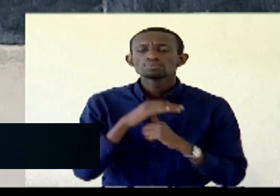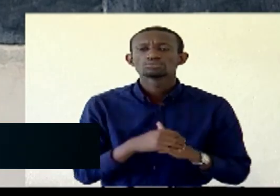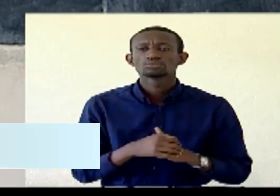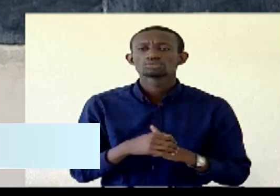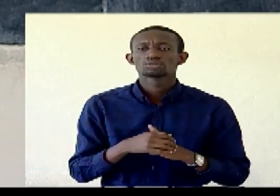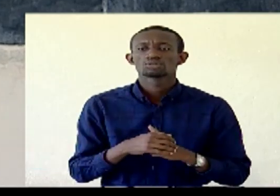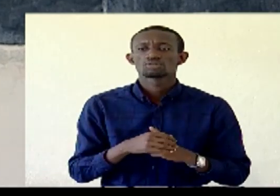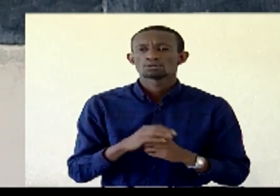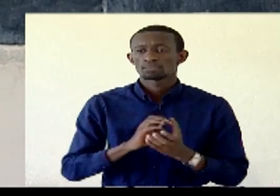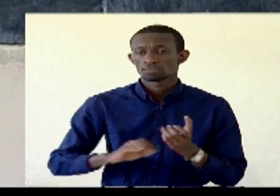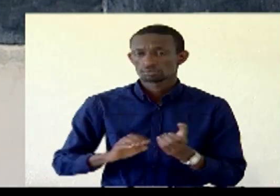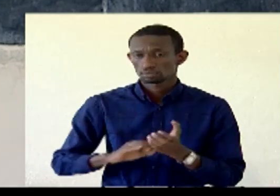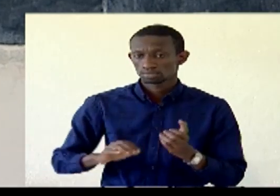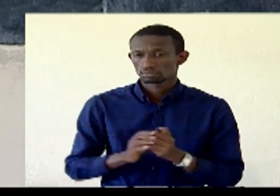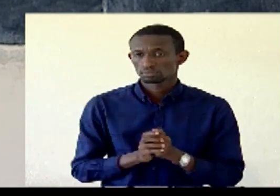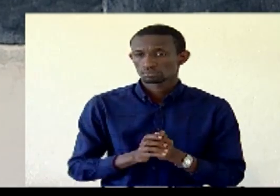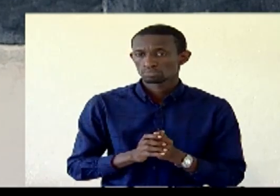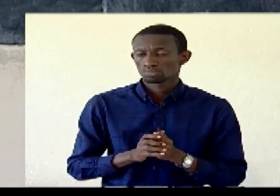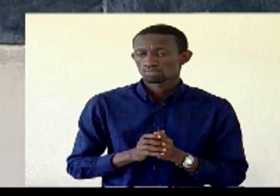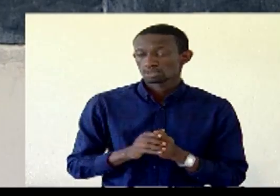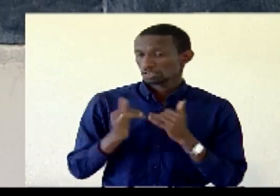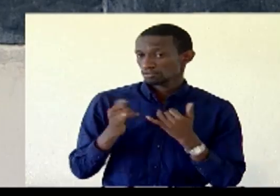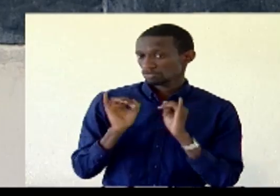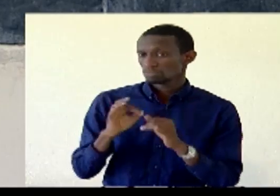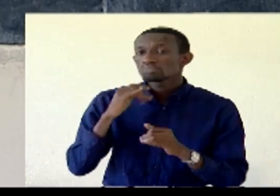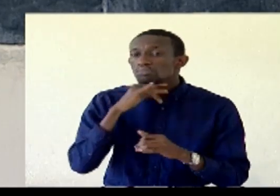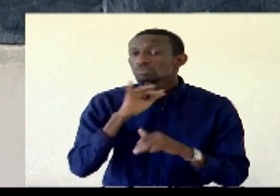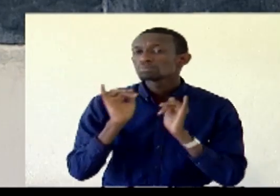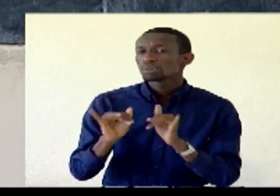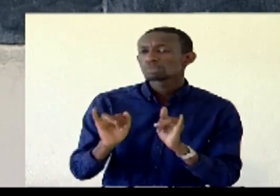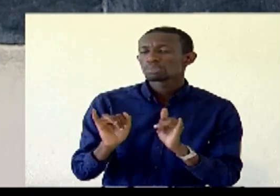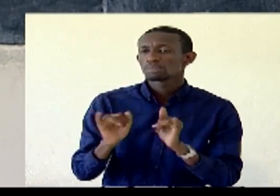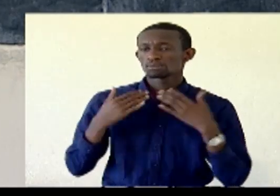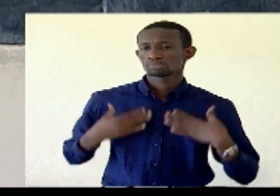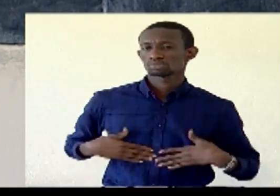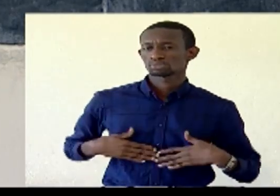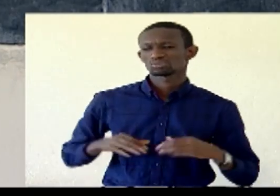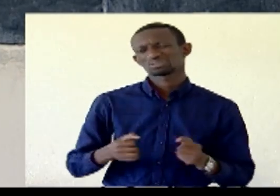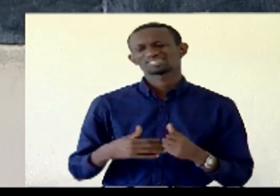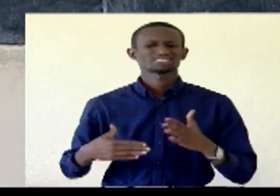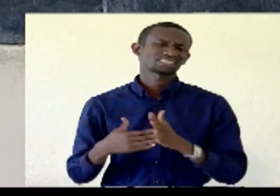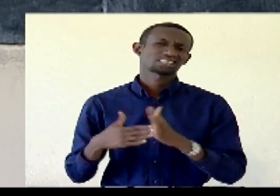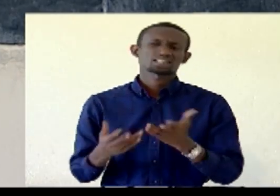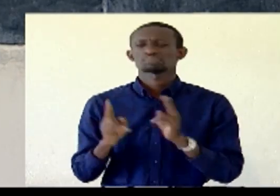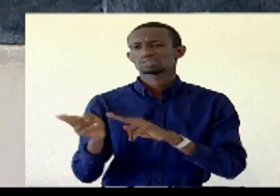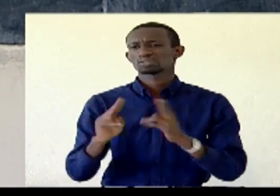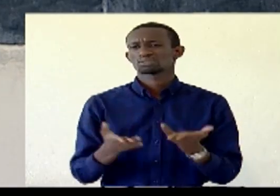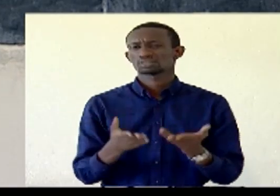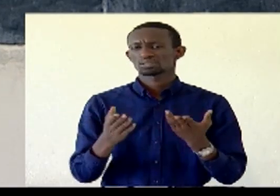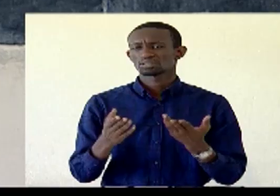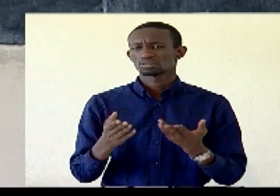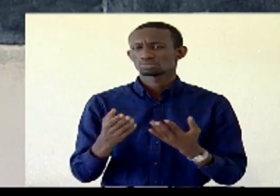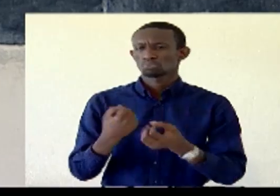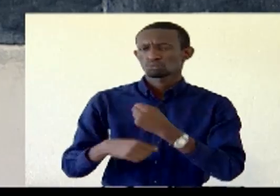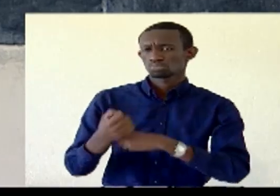body of living organisms, they can affect the normal cell functioning. And we